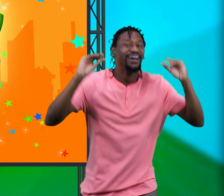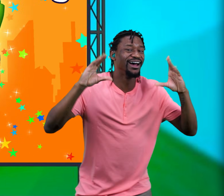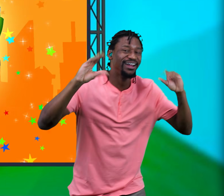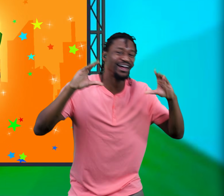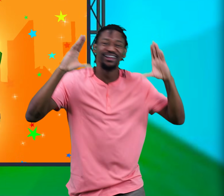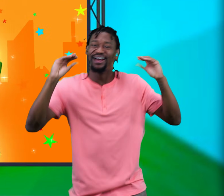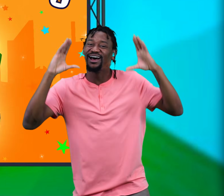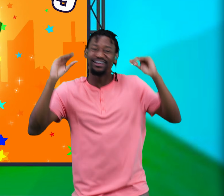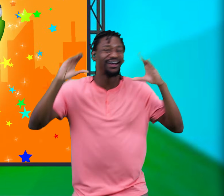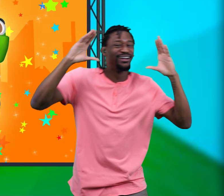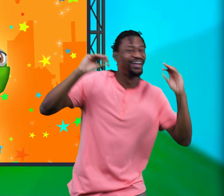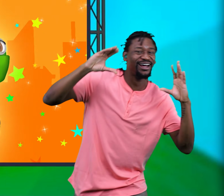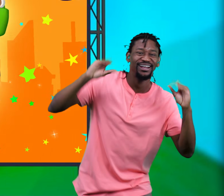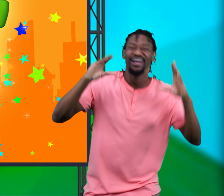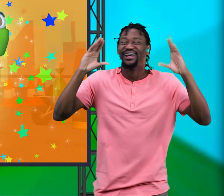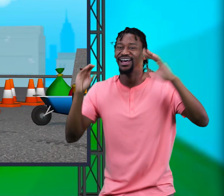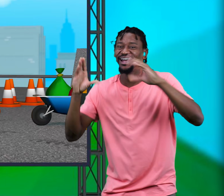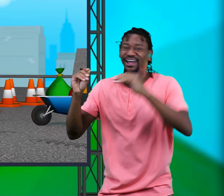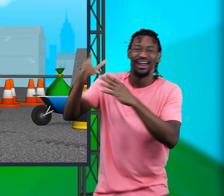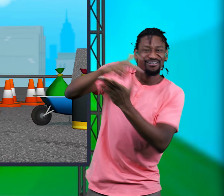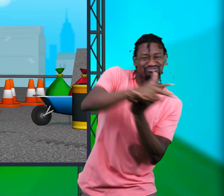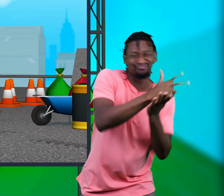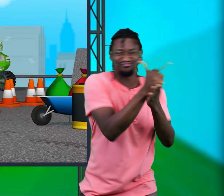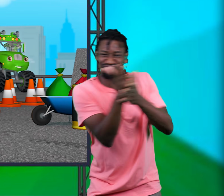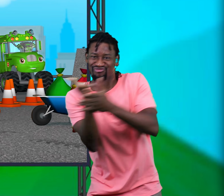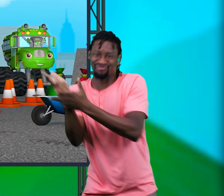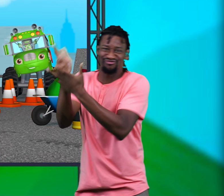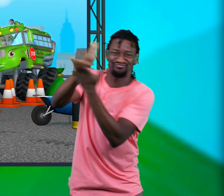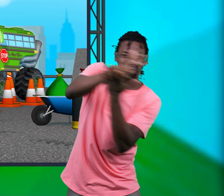boing, boing, boing, boing, boing, boing.